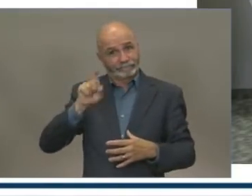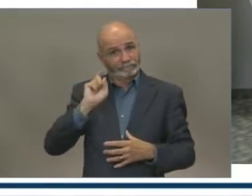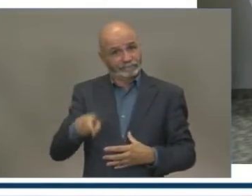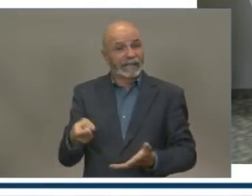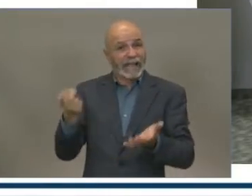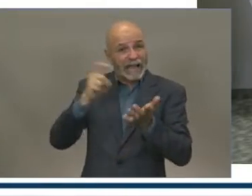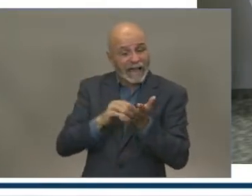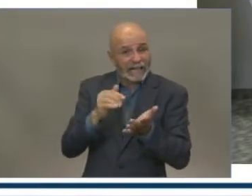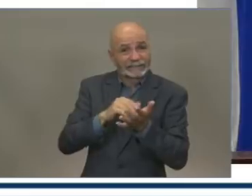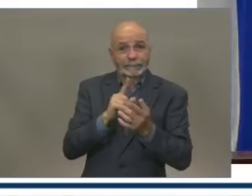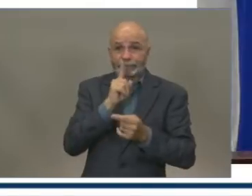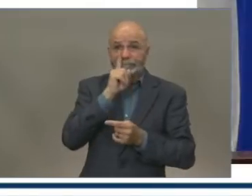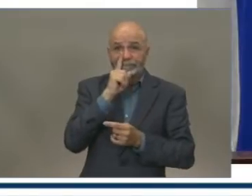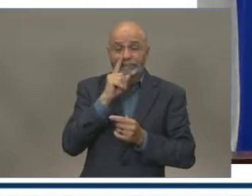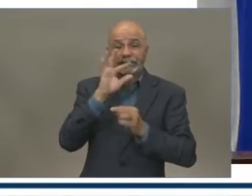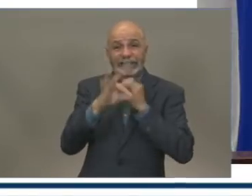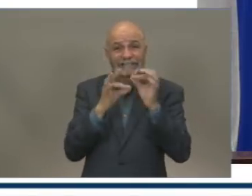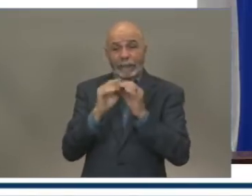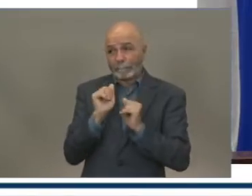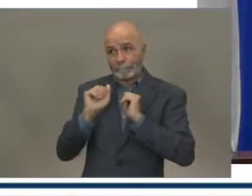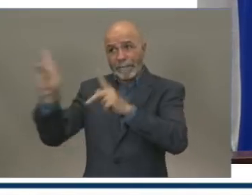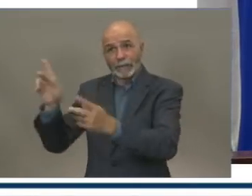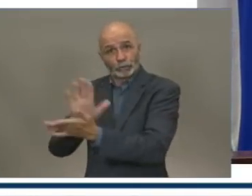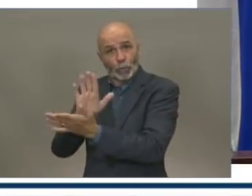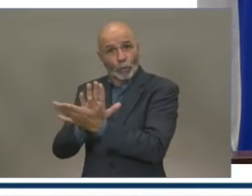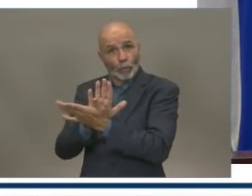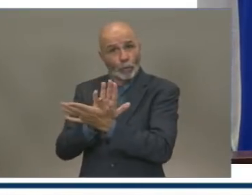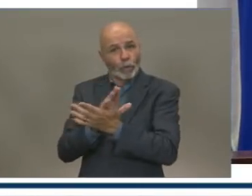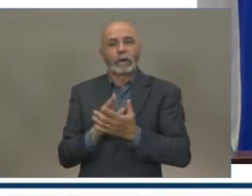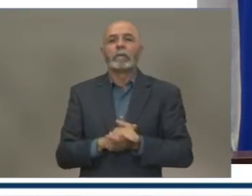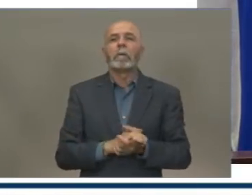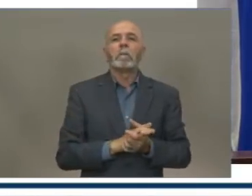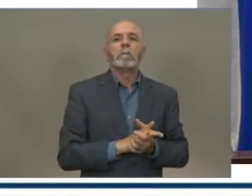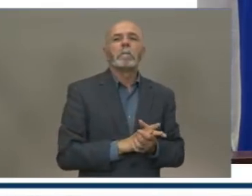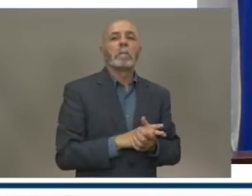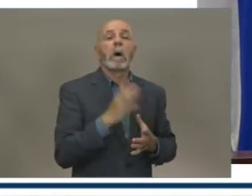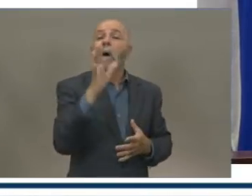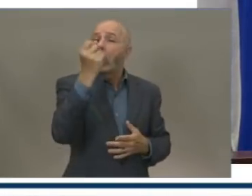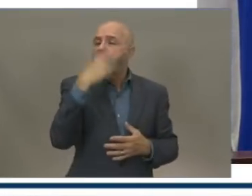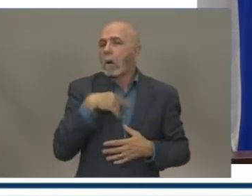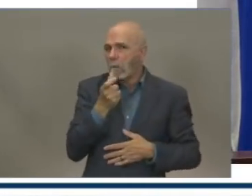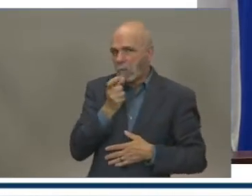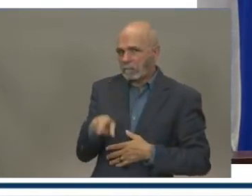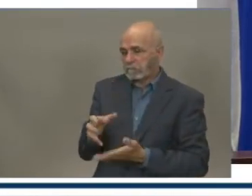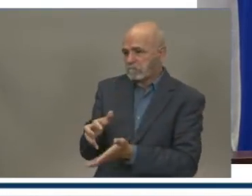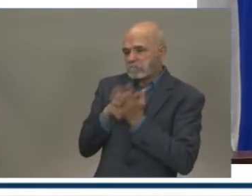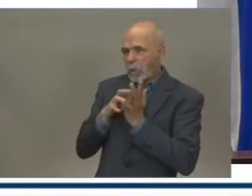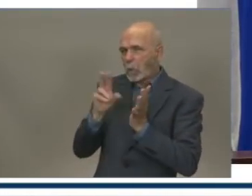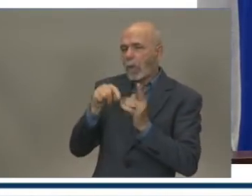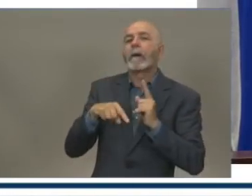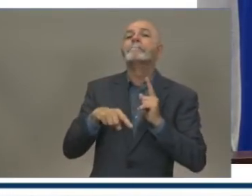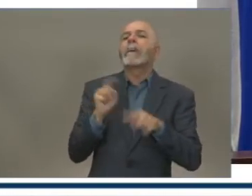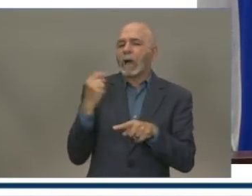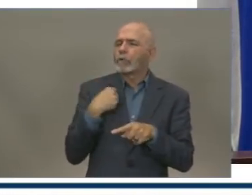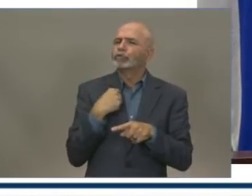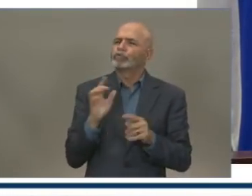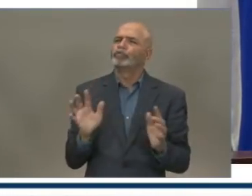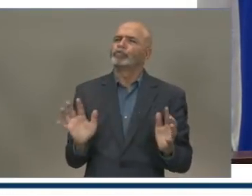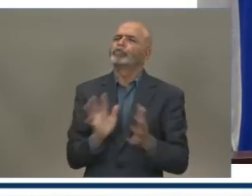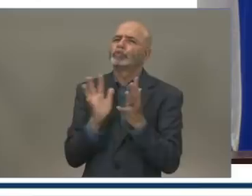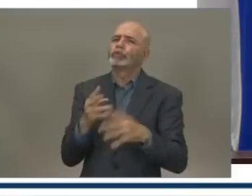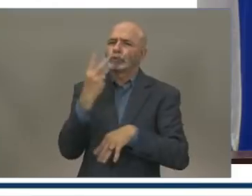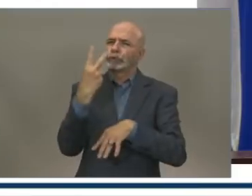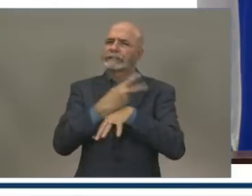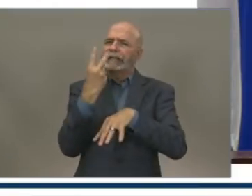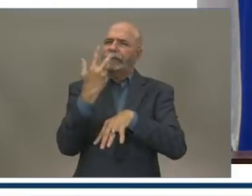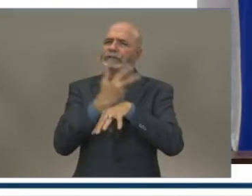them. We're strongly recommending people get a test in the we like our schools in the 2 to 3 days before people come